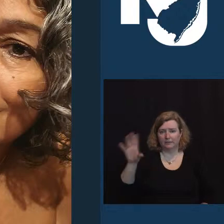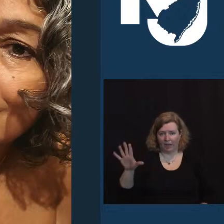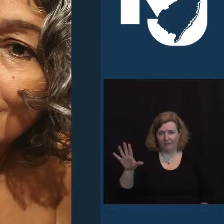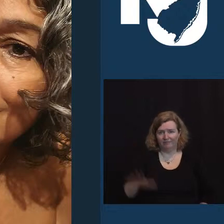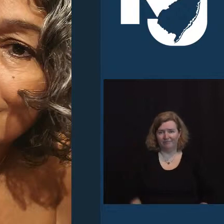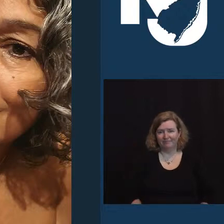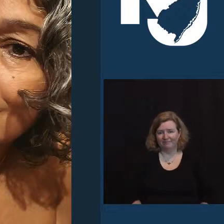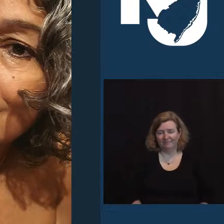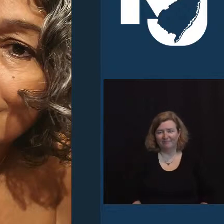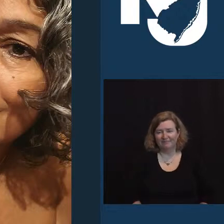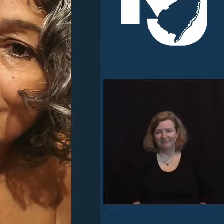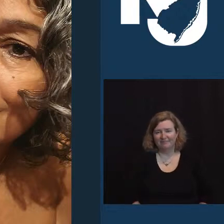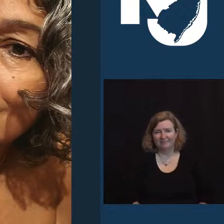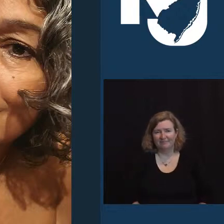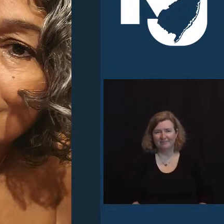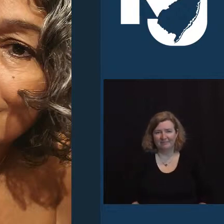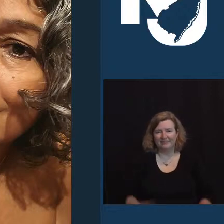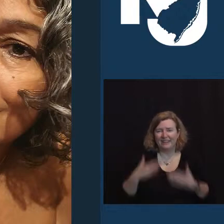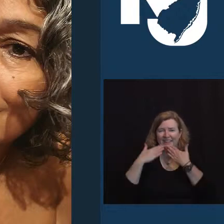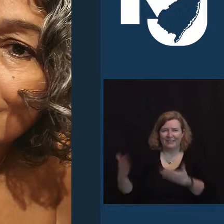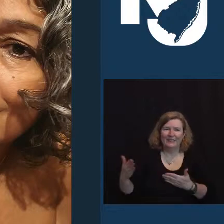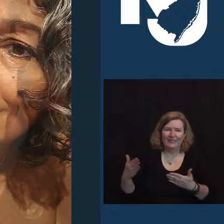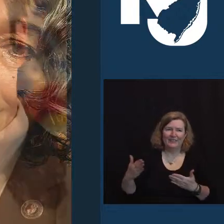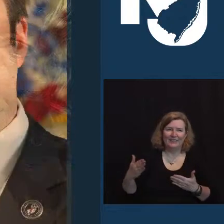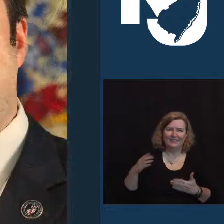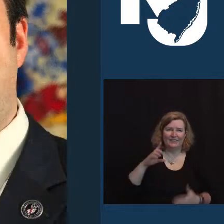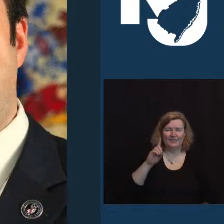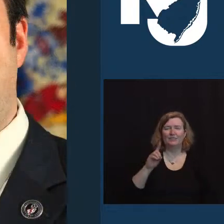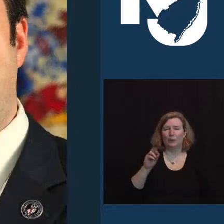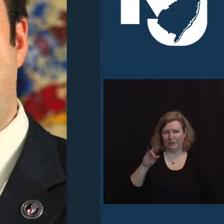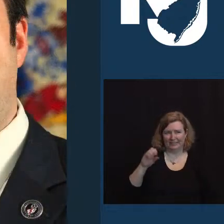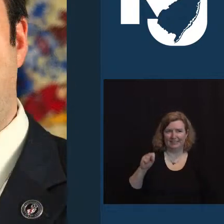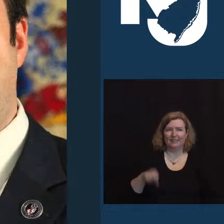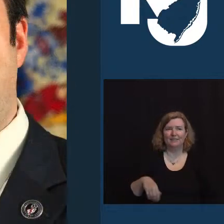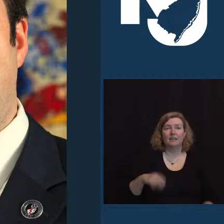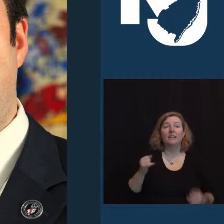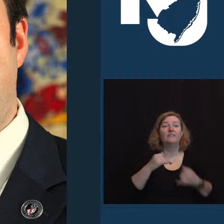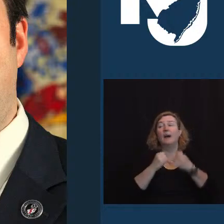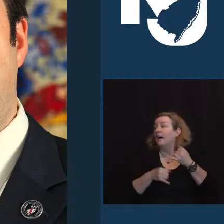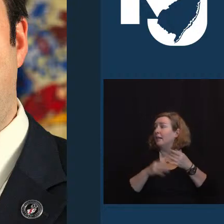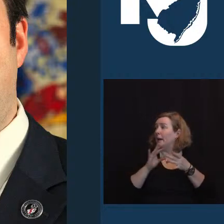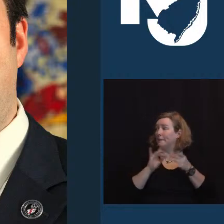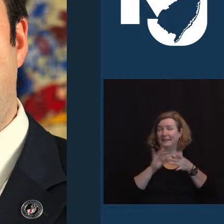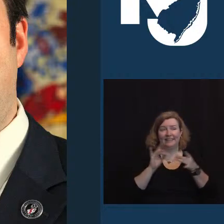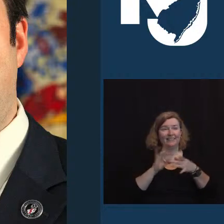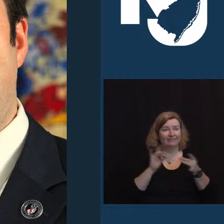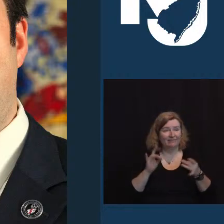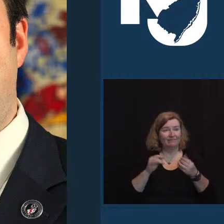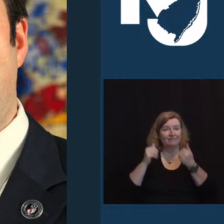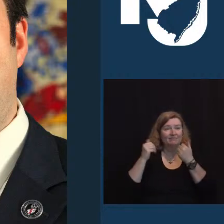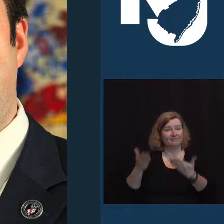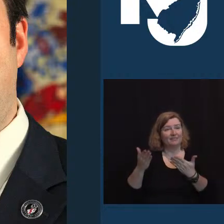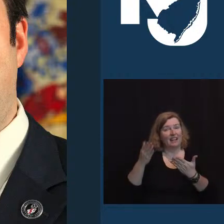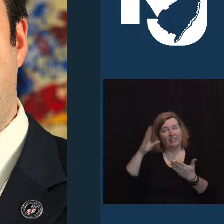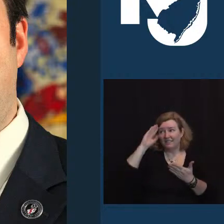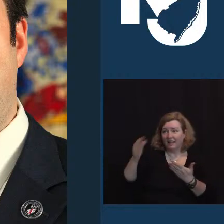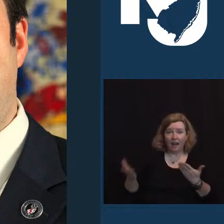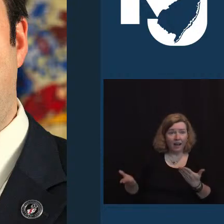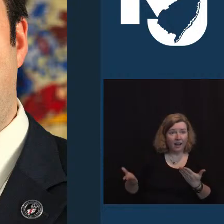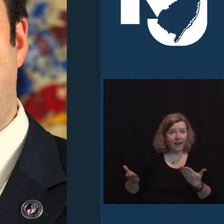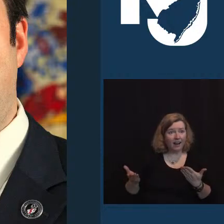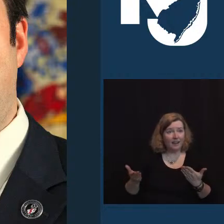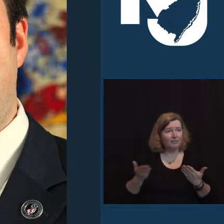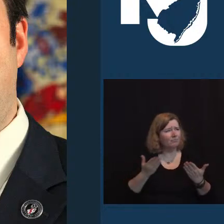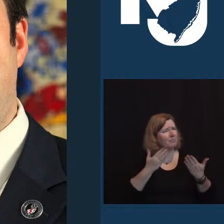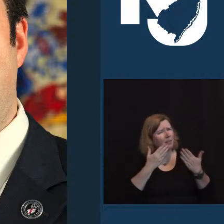973-779-6665. Thank you, Doris. And finally, for today, I want to talk about this guy. I must thank and acknowledge our